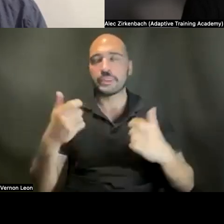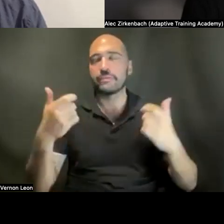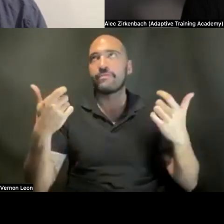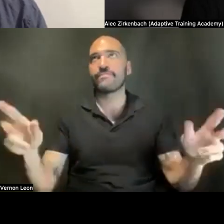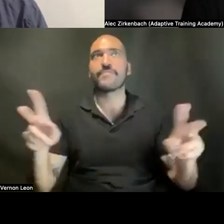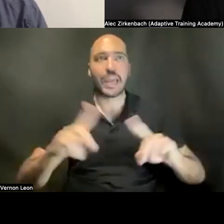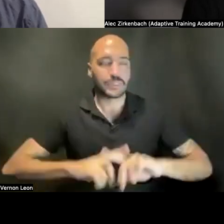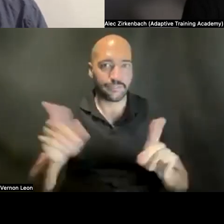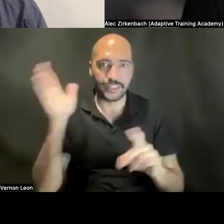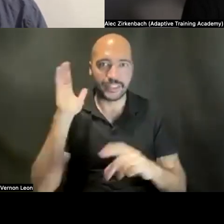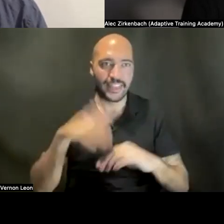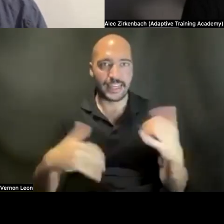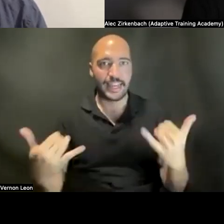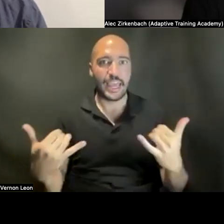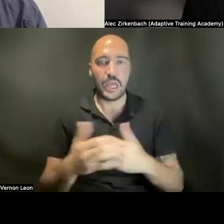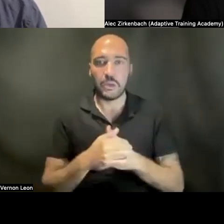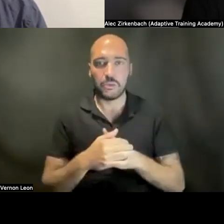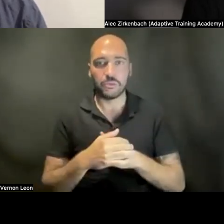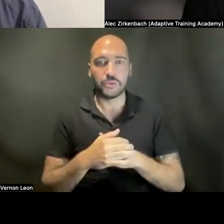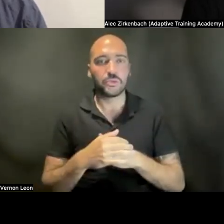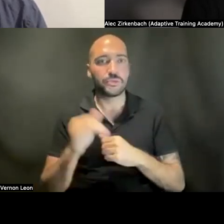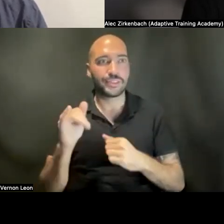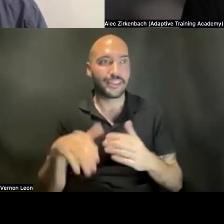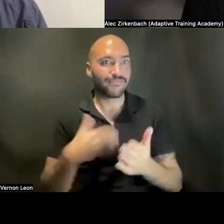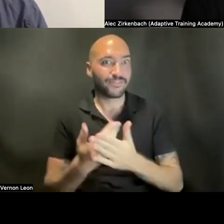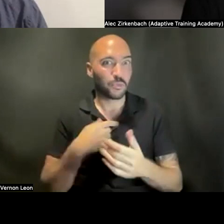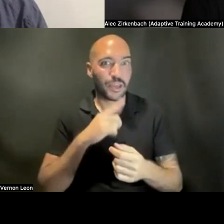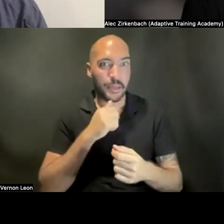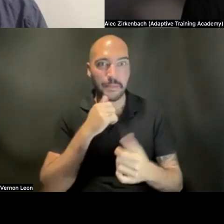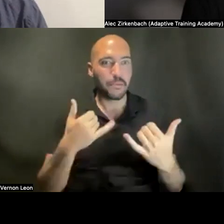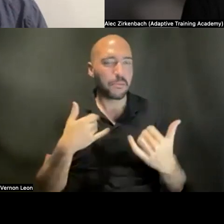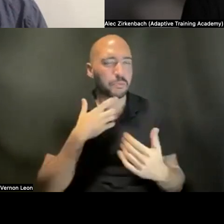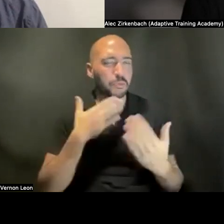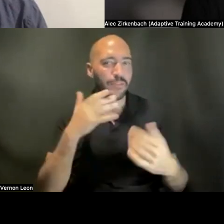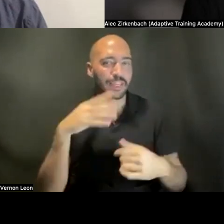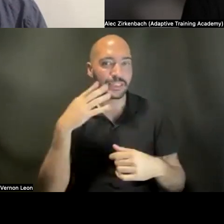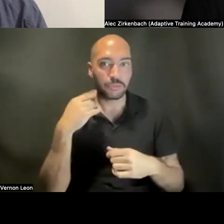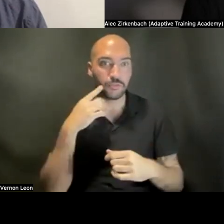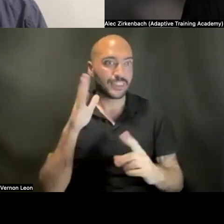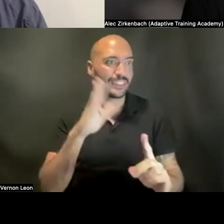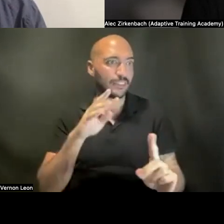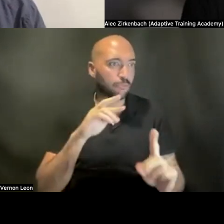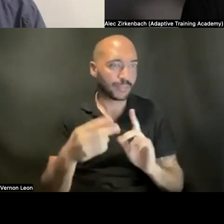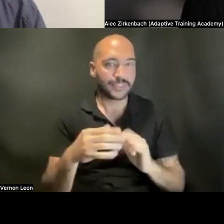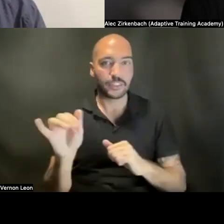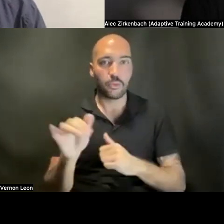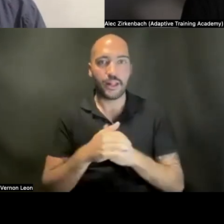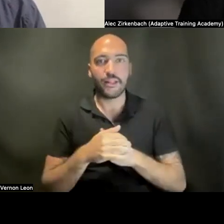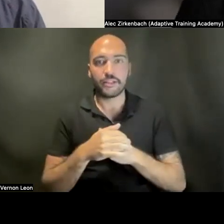our own. And that led me to where I was. And I'm really grateful for that experience and for his perspective as